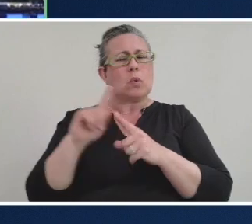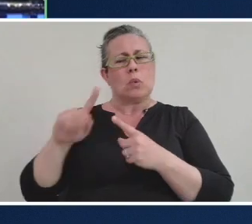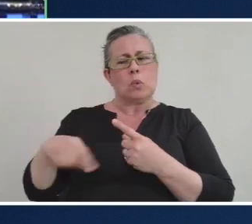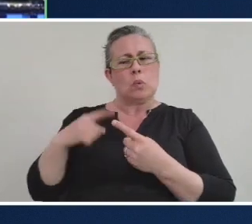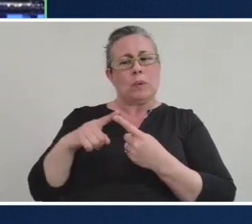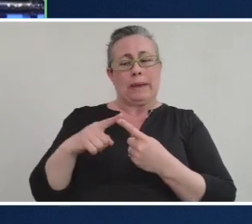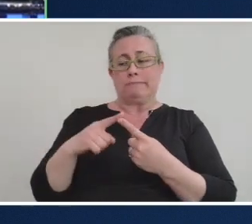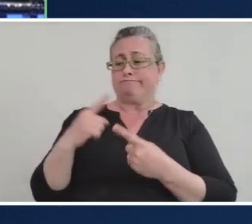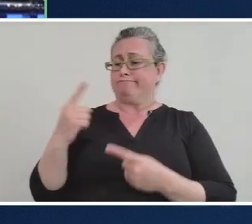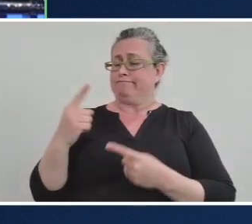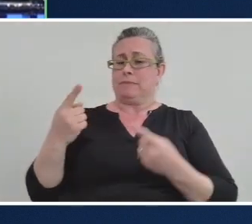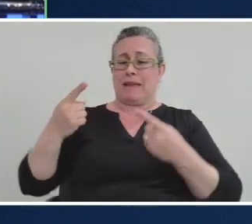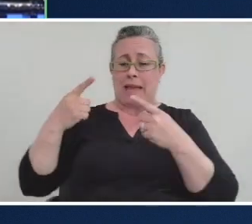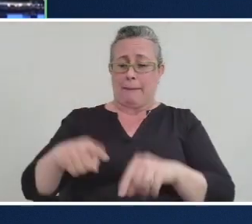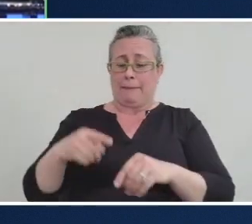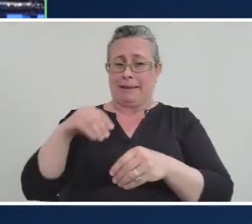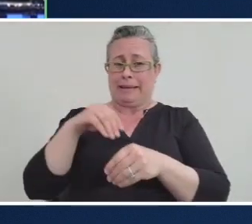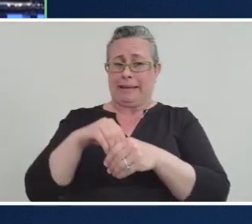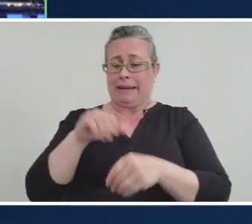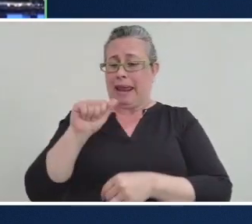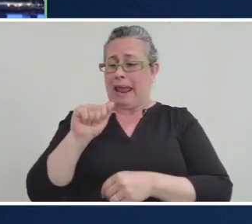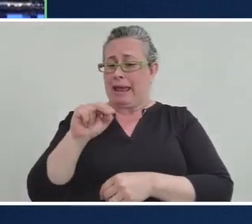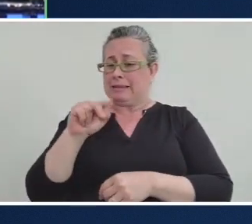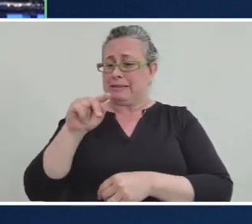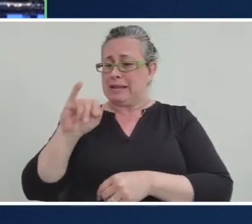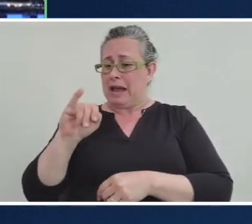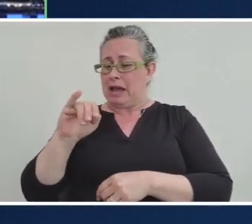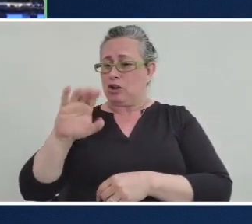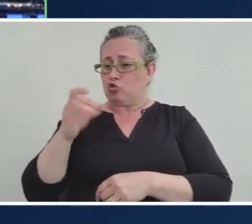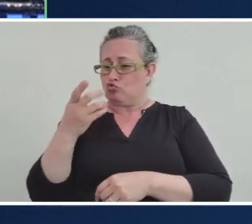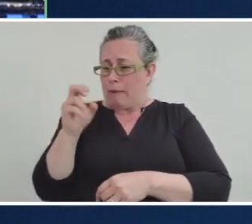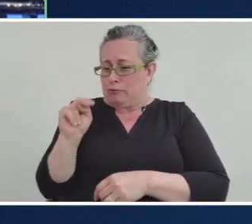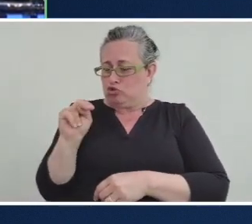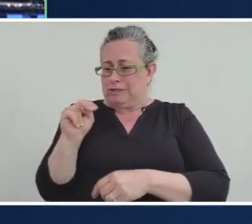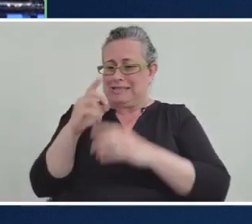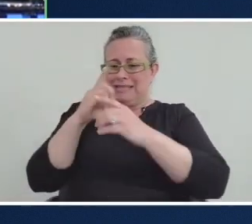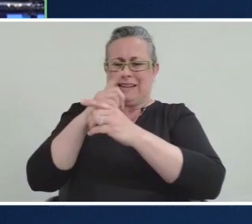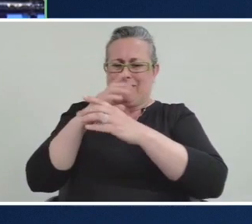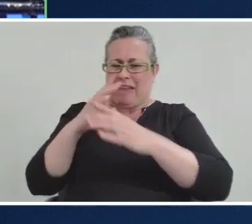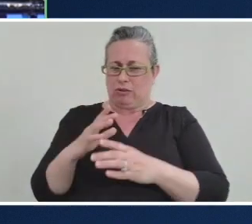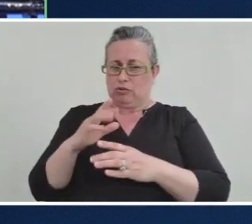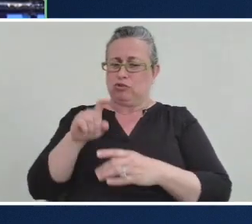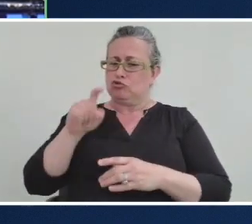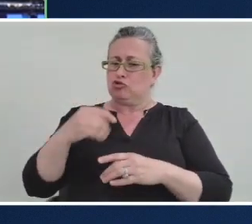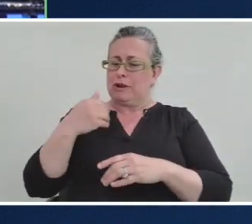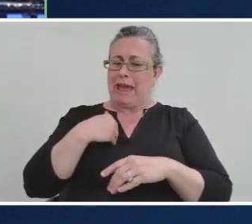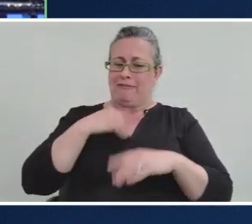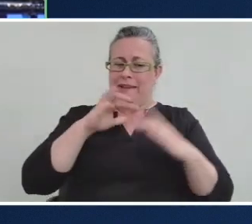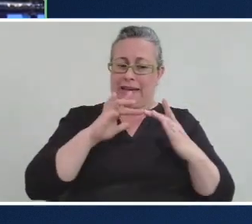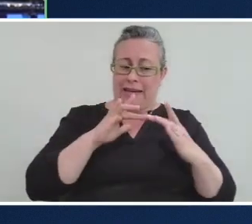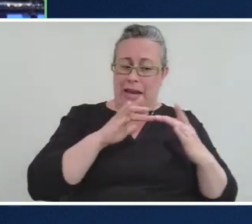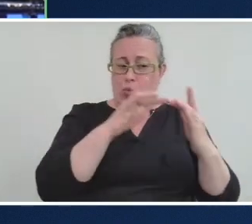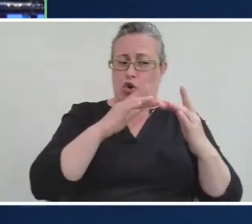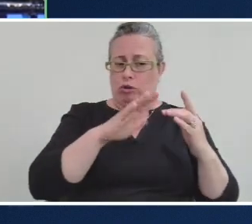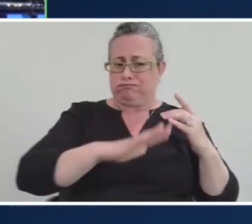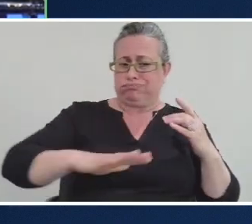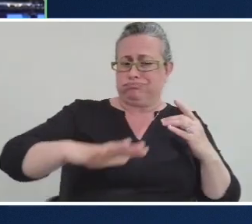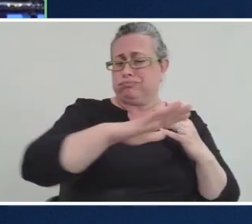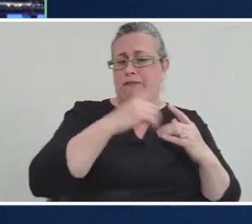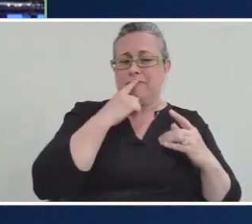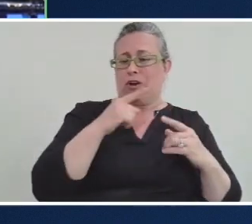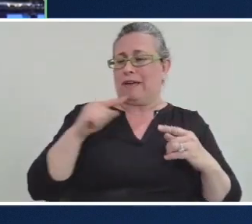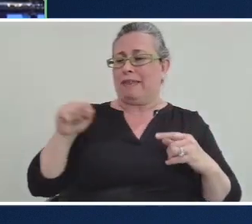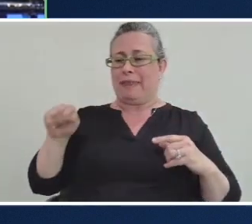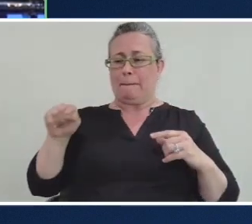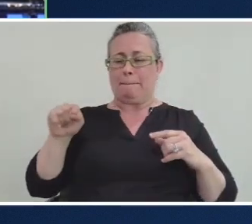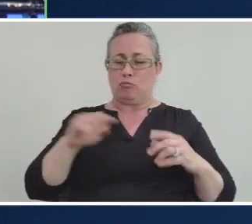to an anti-corruption defender, there should be an active network present for them, be ready to protect